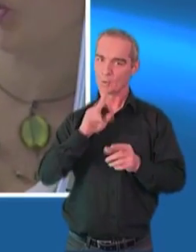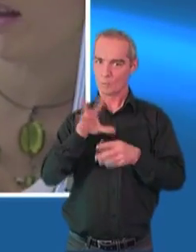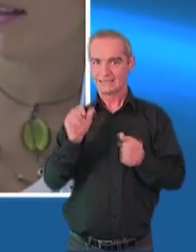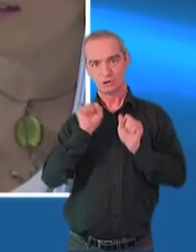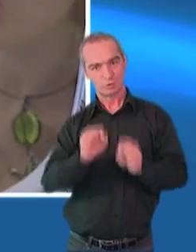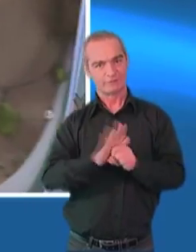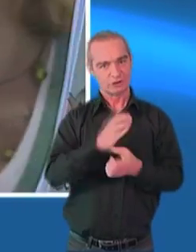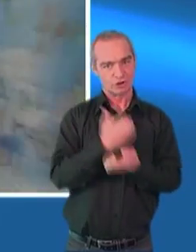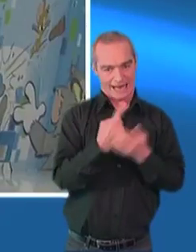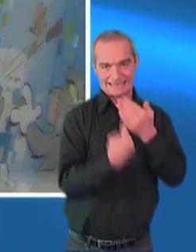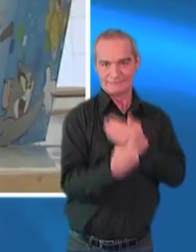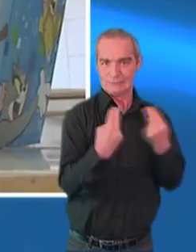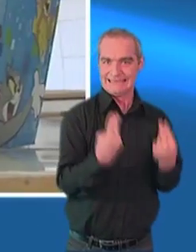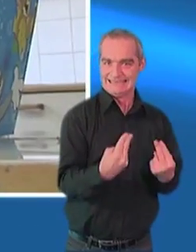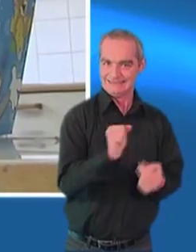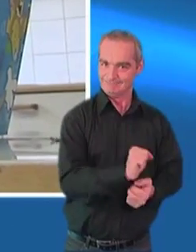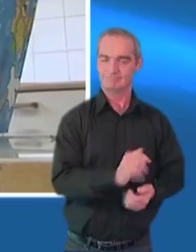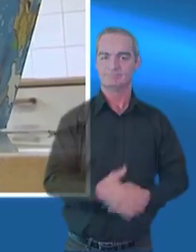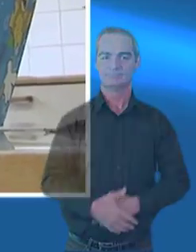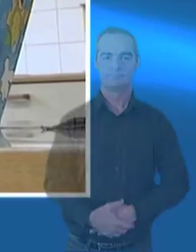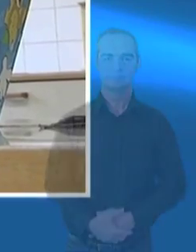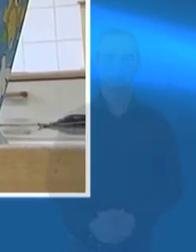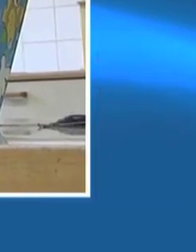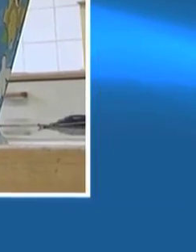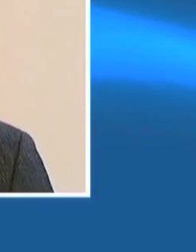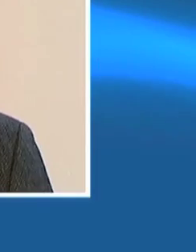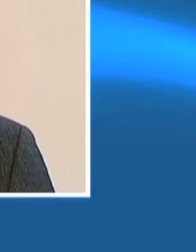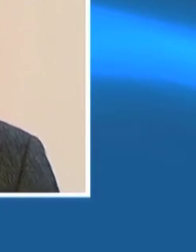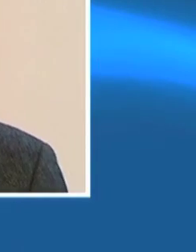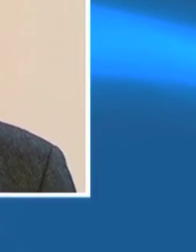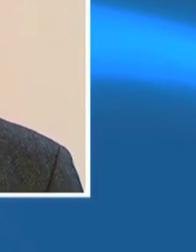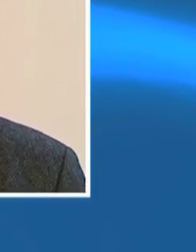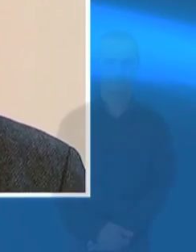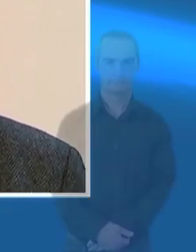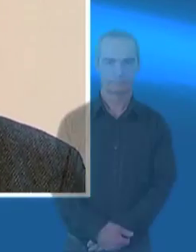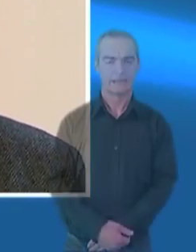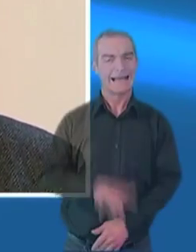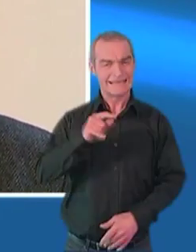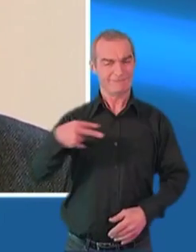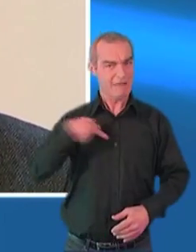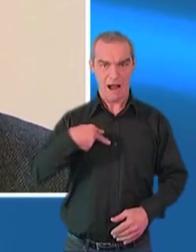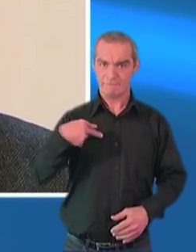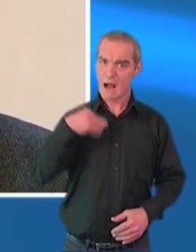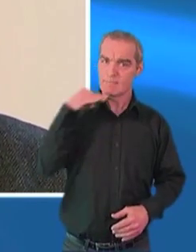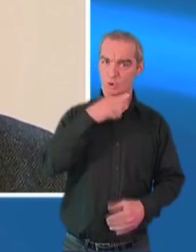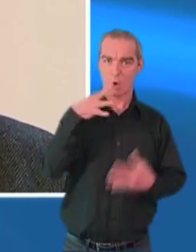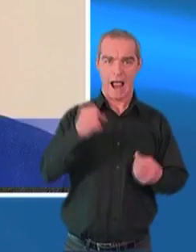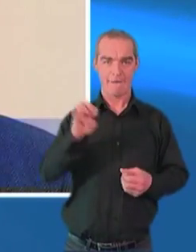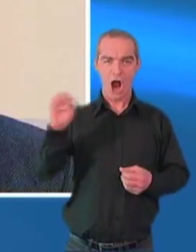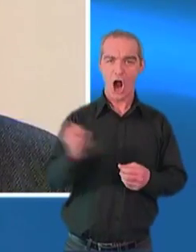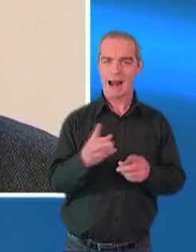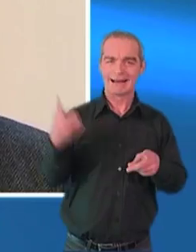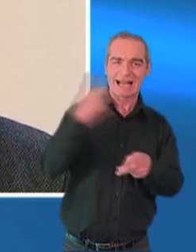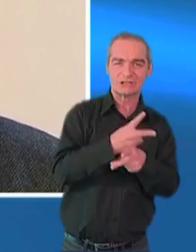methodology used, it should be based on the individual needs of each child. I couldn't really emphasise enough the importance of